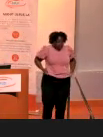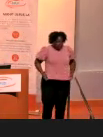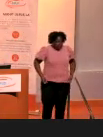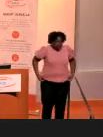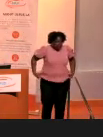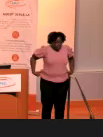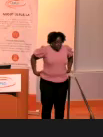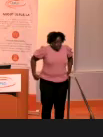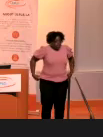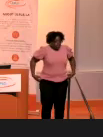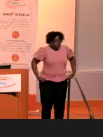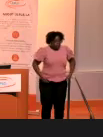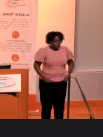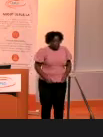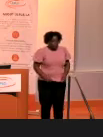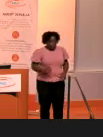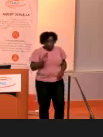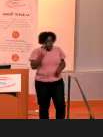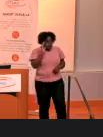We're just putting some chairs out.